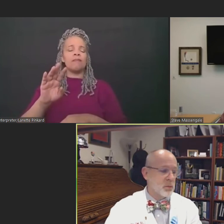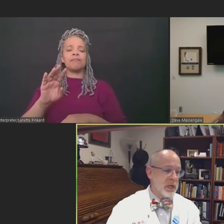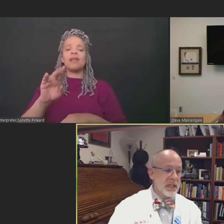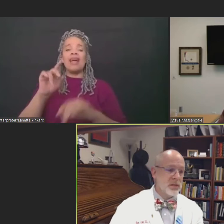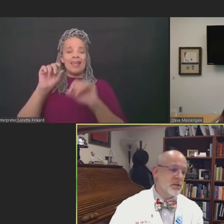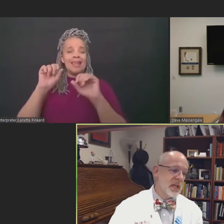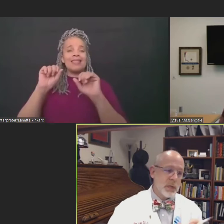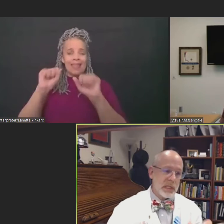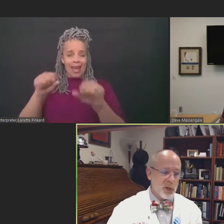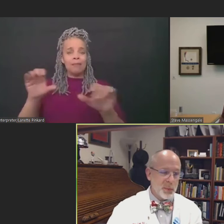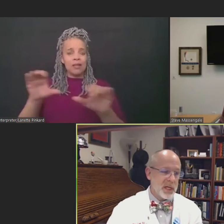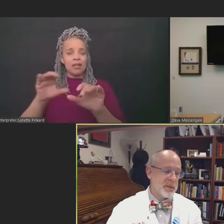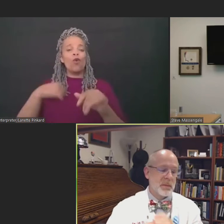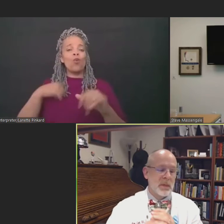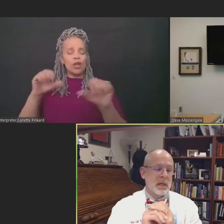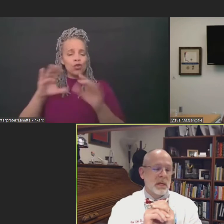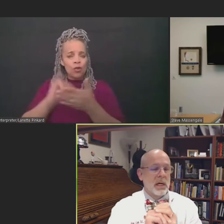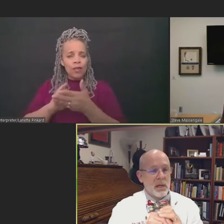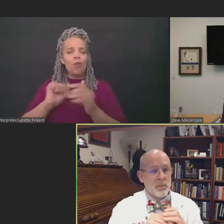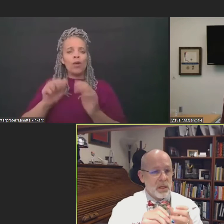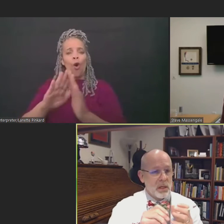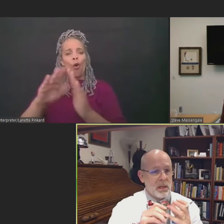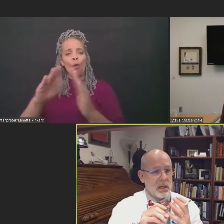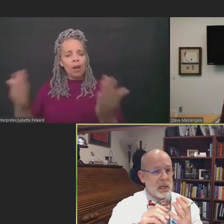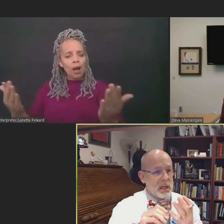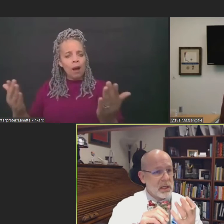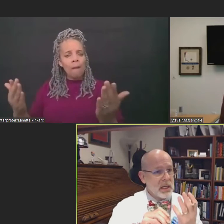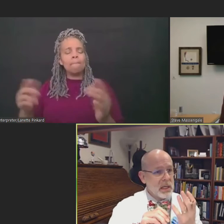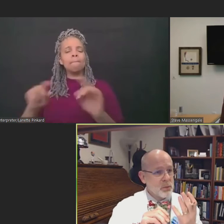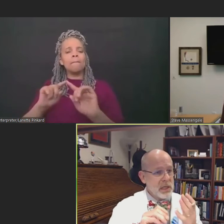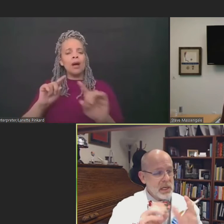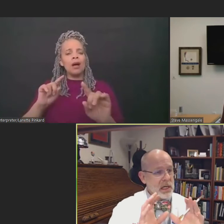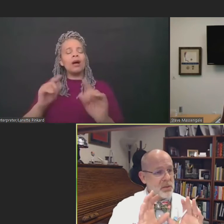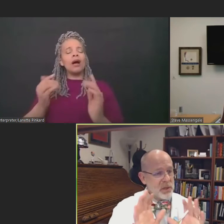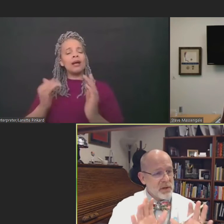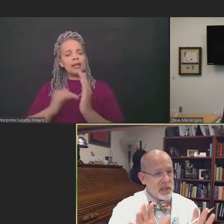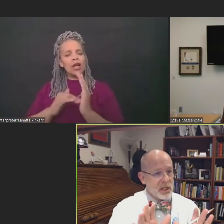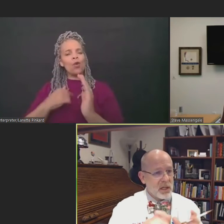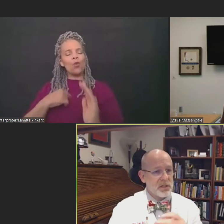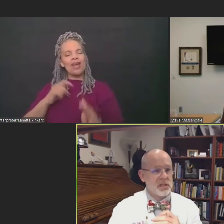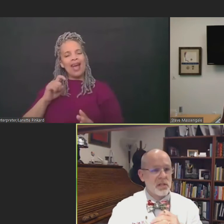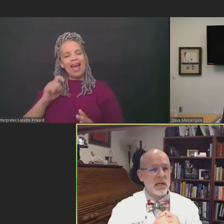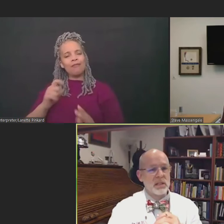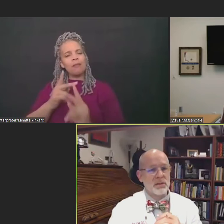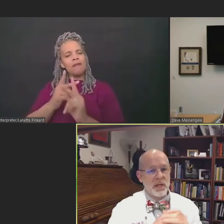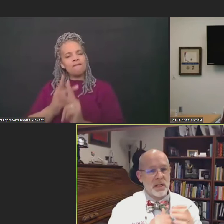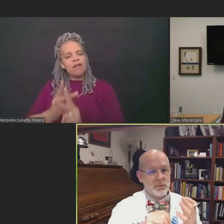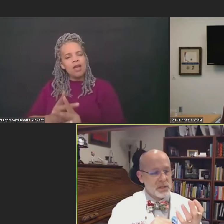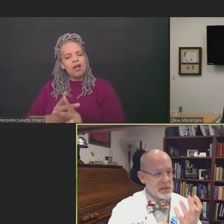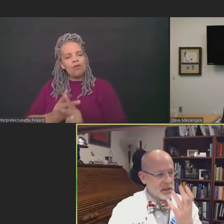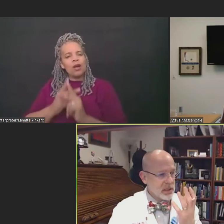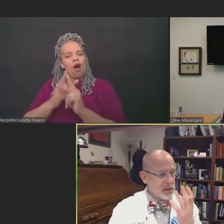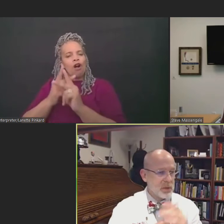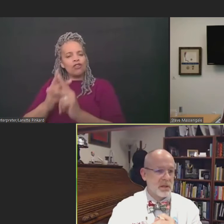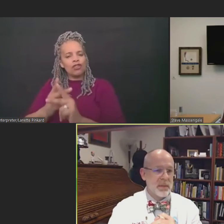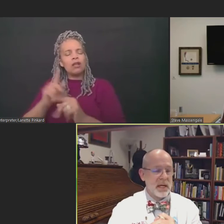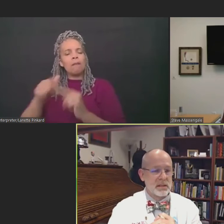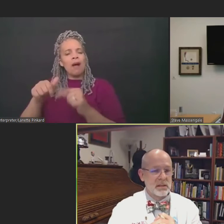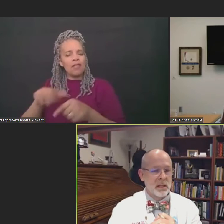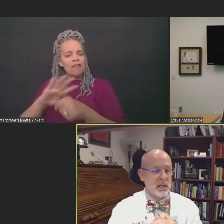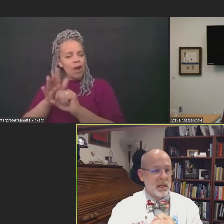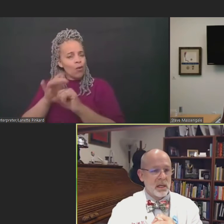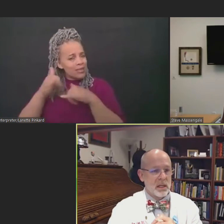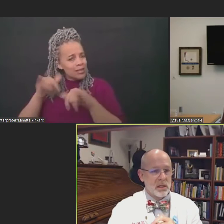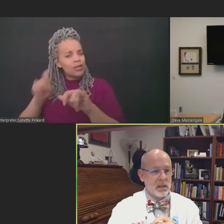done. We can do that. We can open up. But again, we need to be very cautious about this virus. We still need to wear our